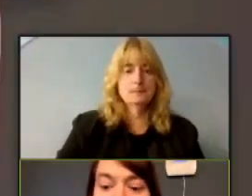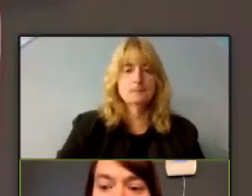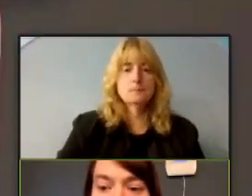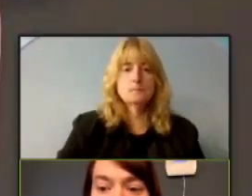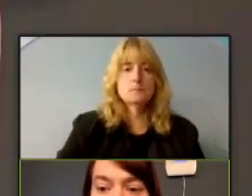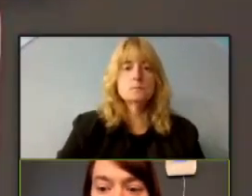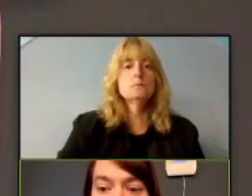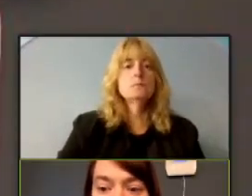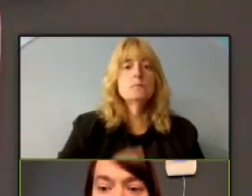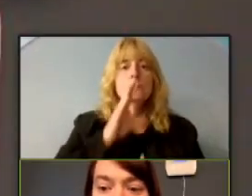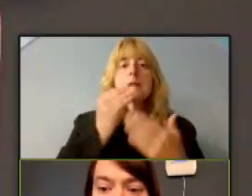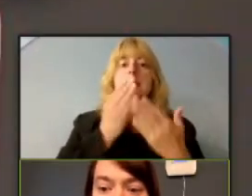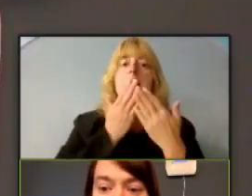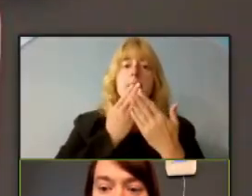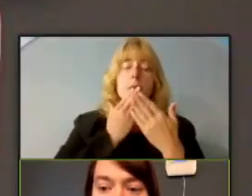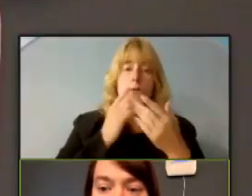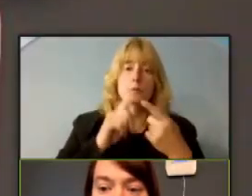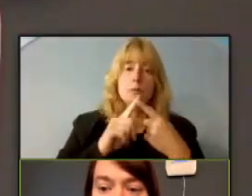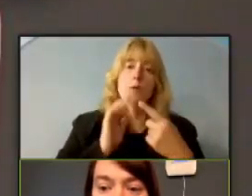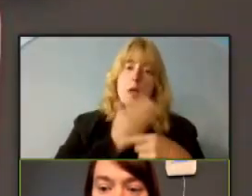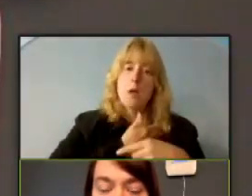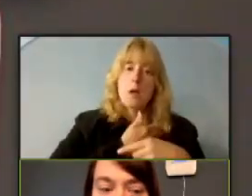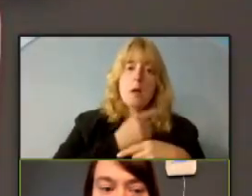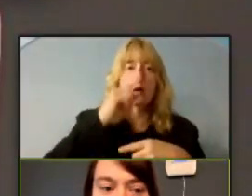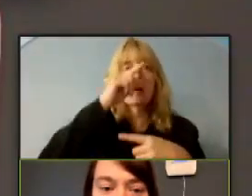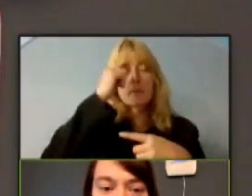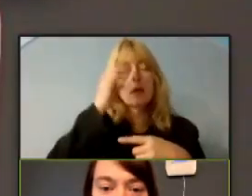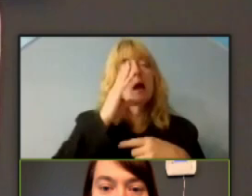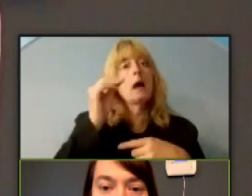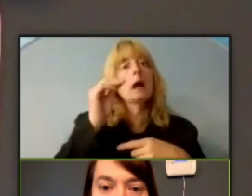And thank you to our Black and Latinx